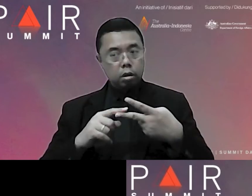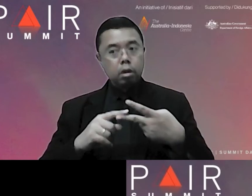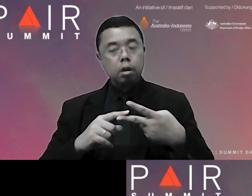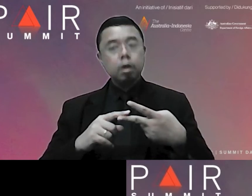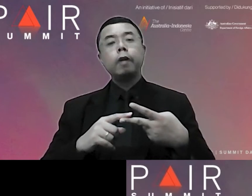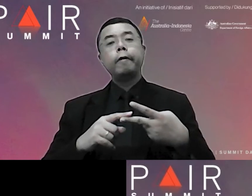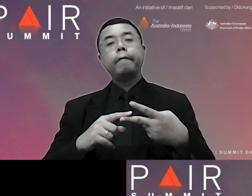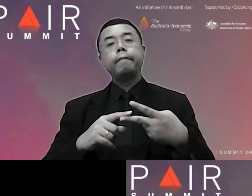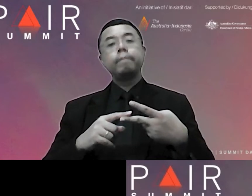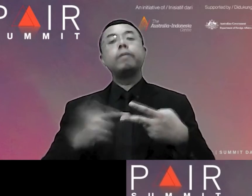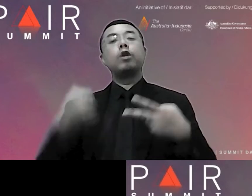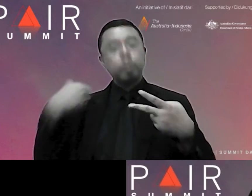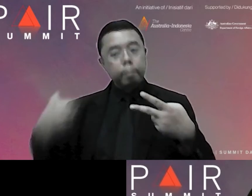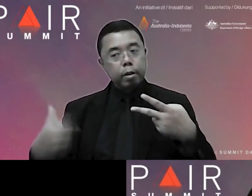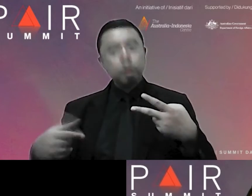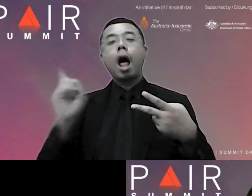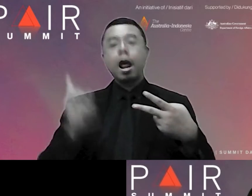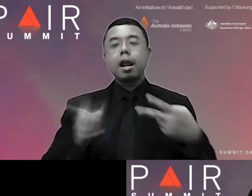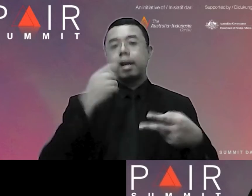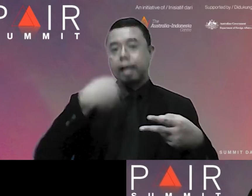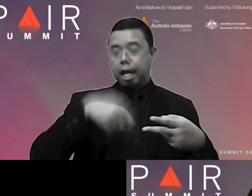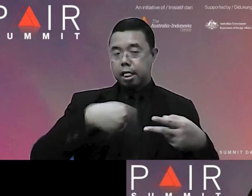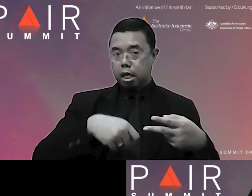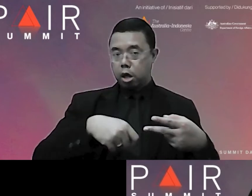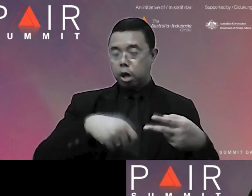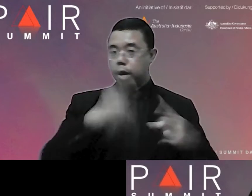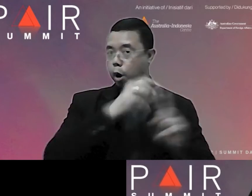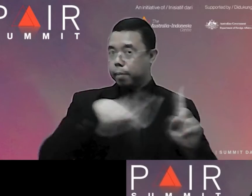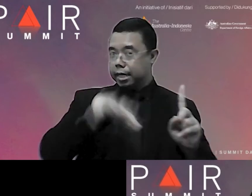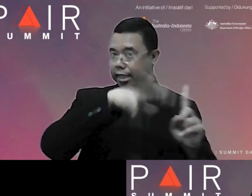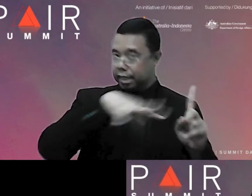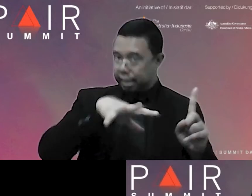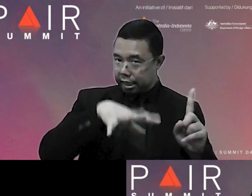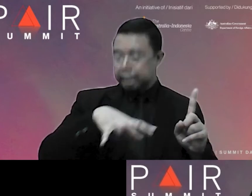Wali Kota has their own autonomy and cannot be